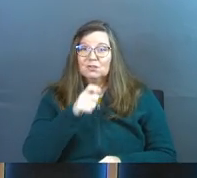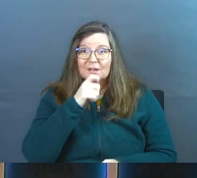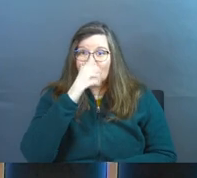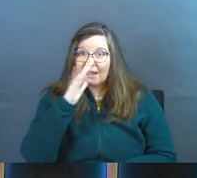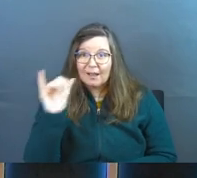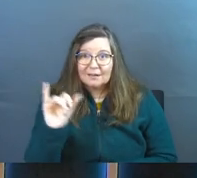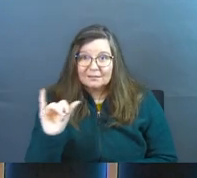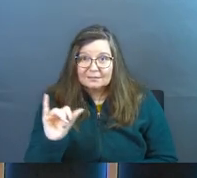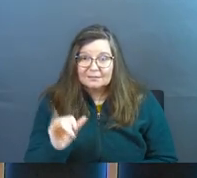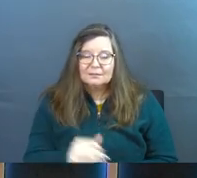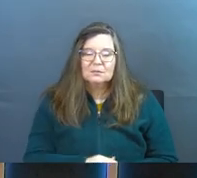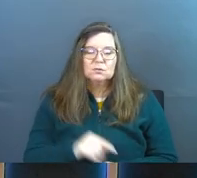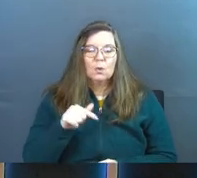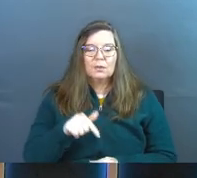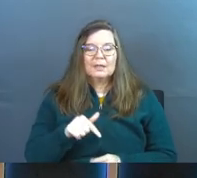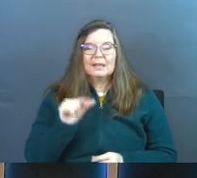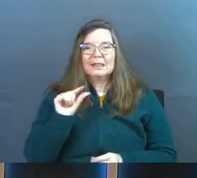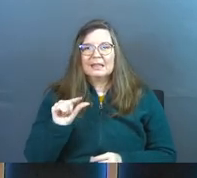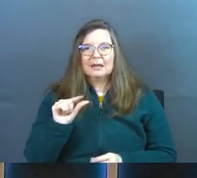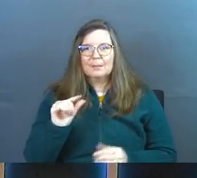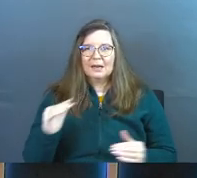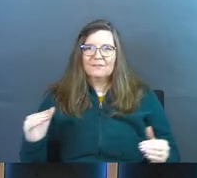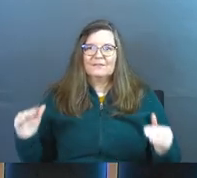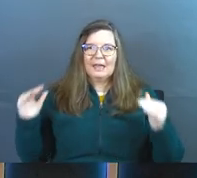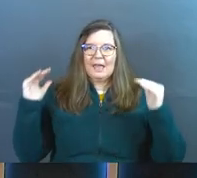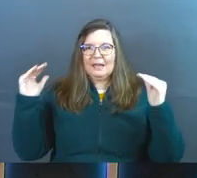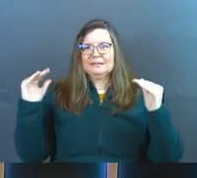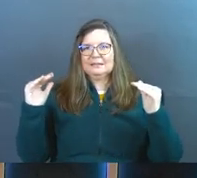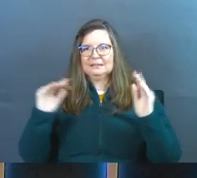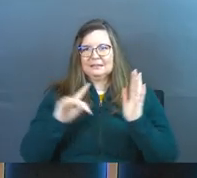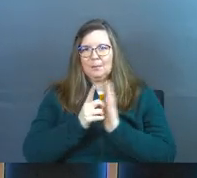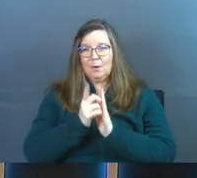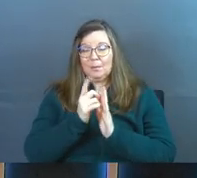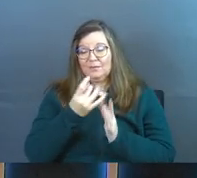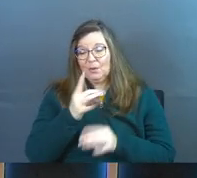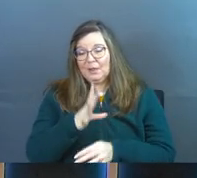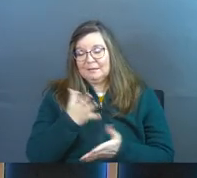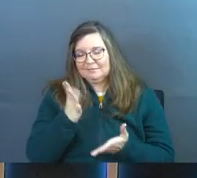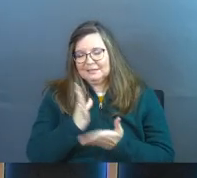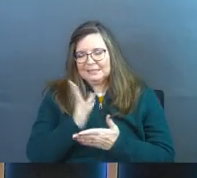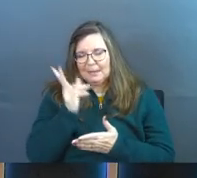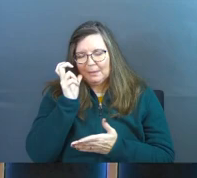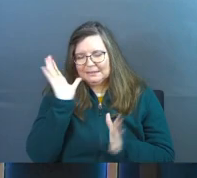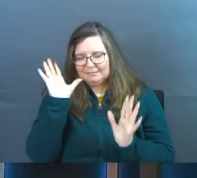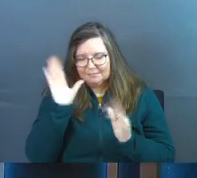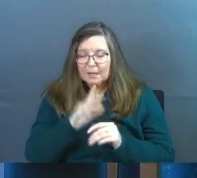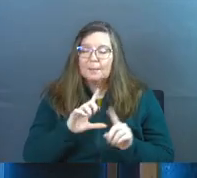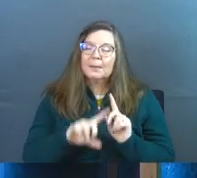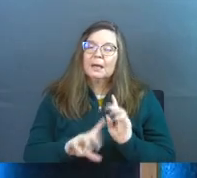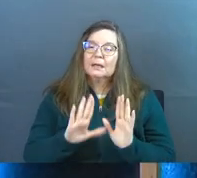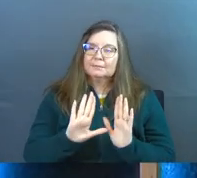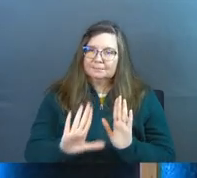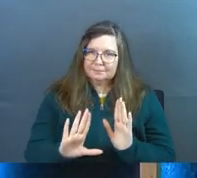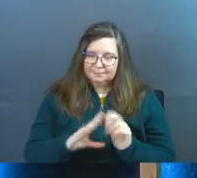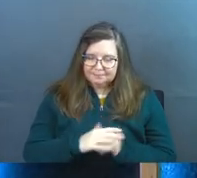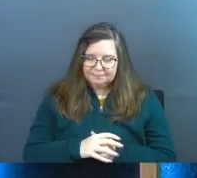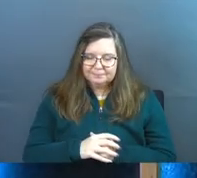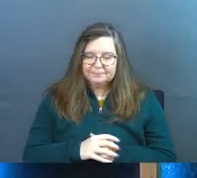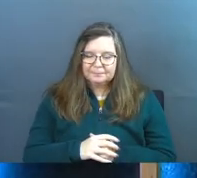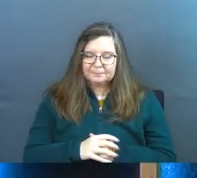you. So this is the little advanced moment, and if you don't like it, just stop listening. But here's the thing.